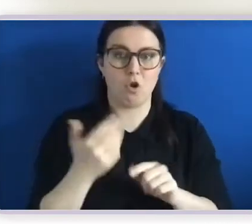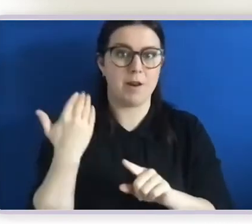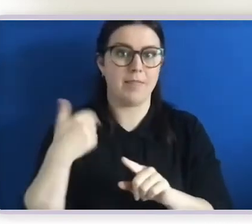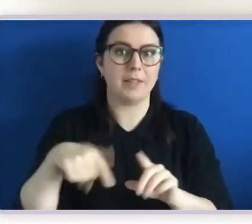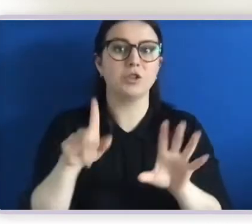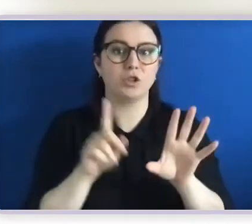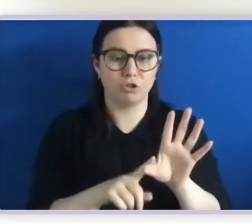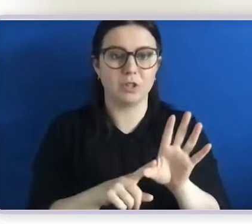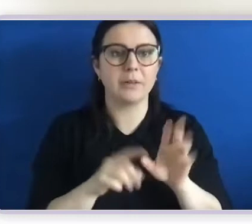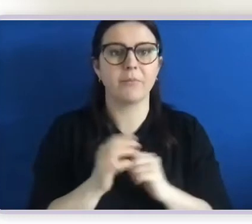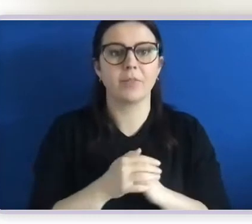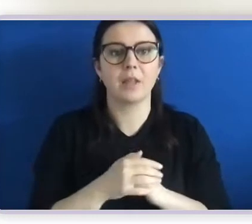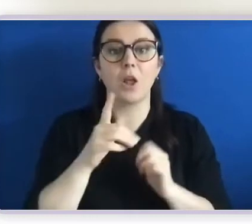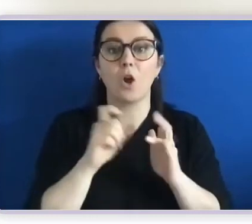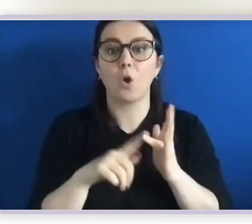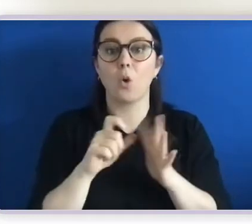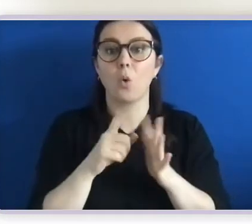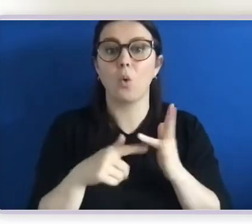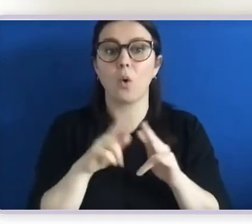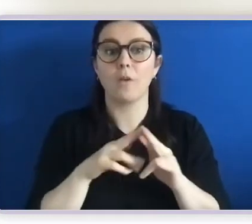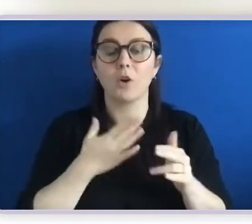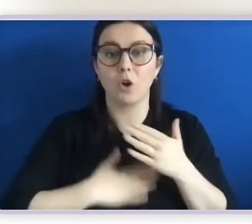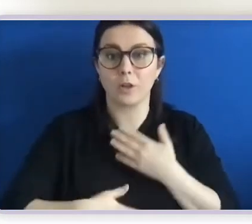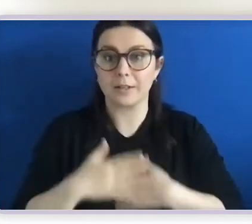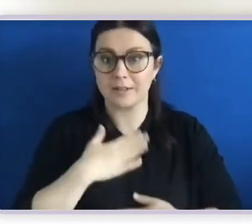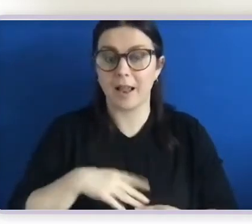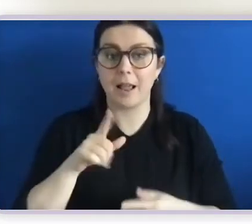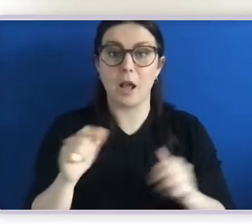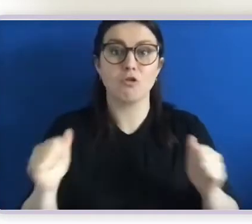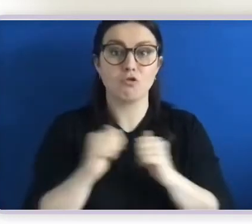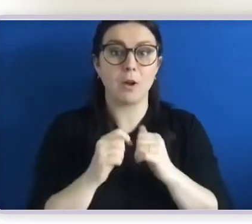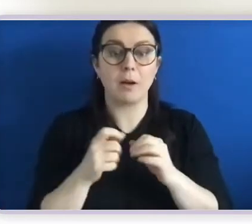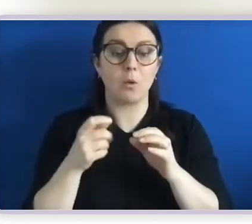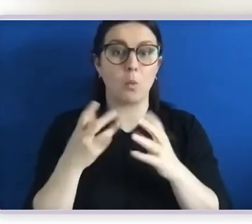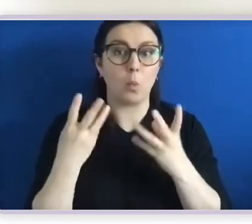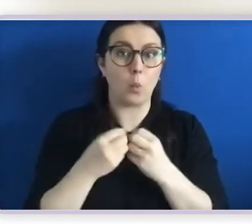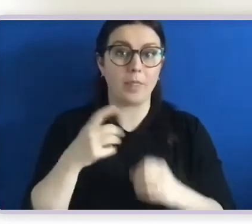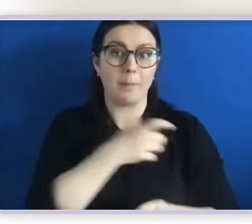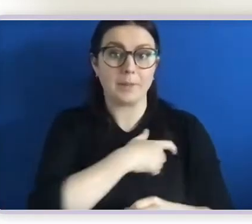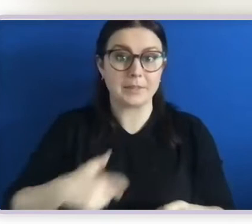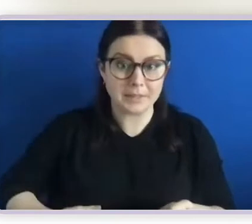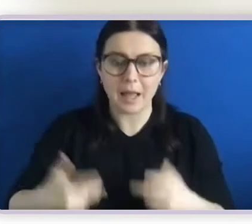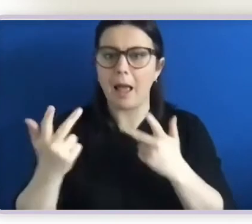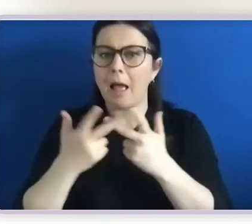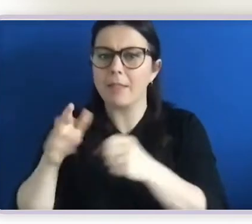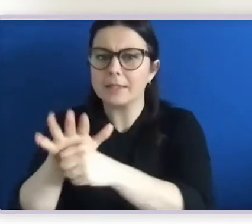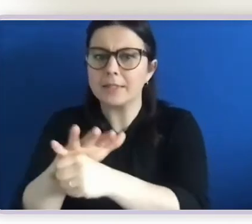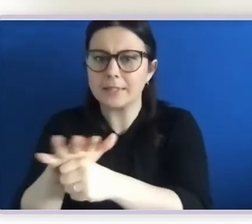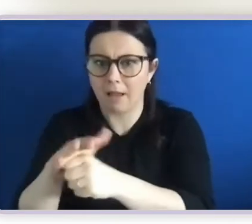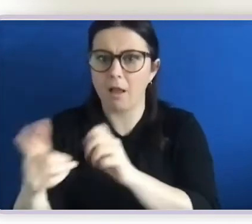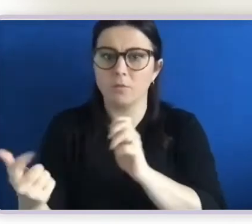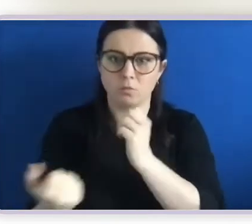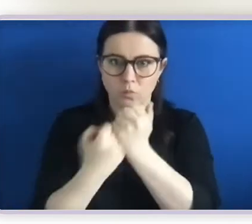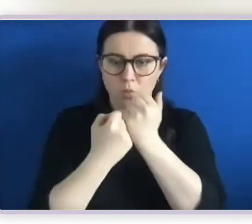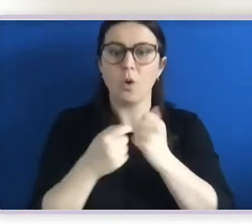The code of conduct, it was agreed by the Minister and supported by the sector that it would be the same code of